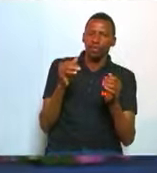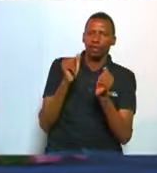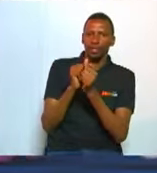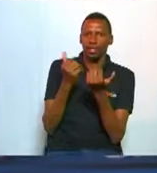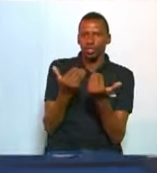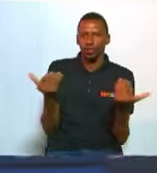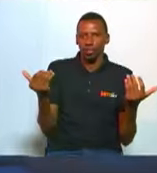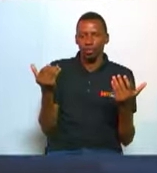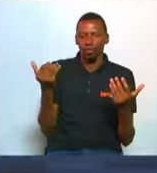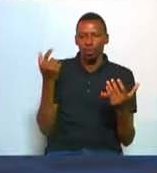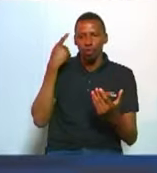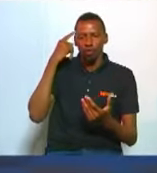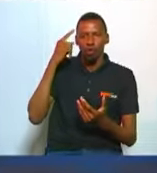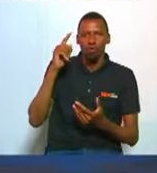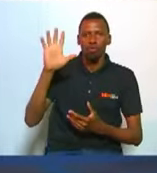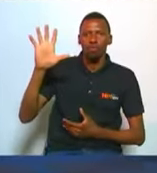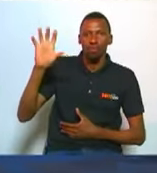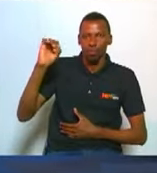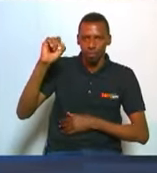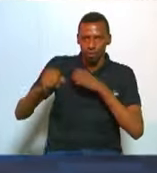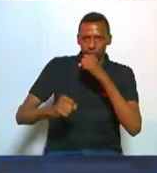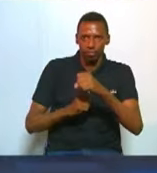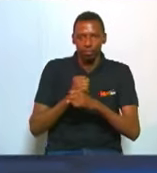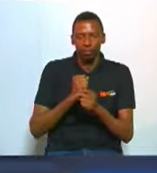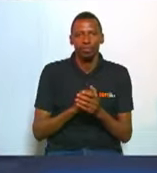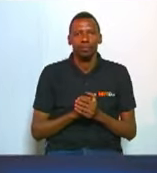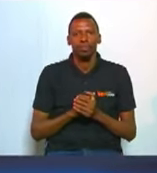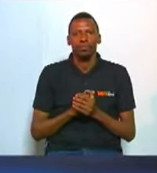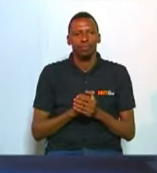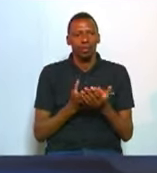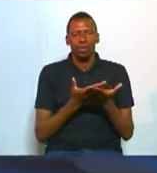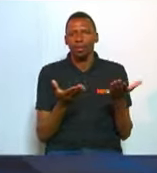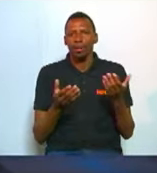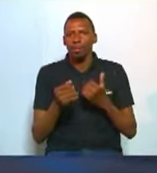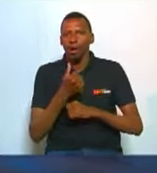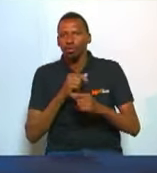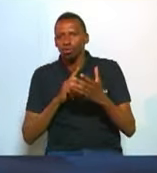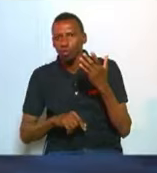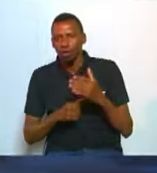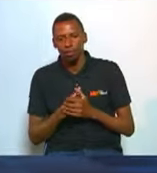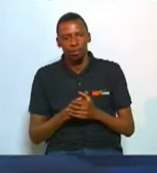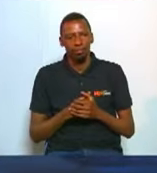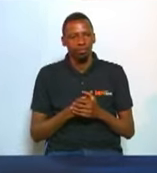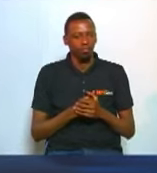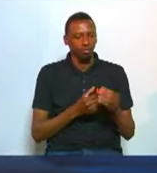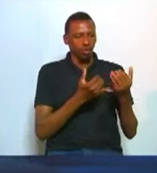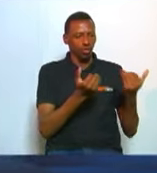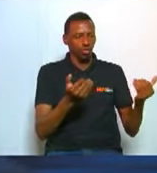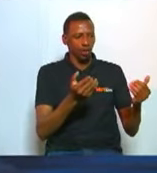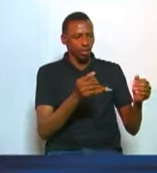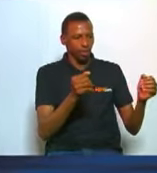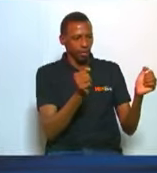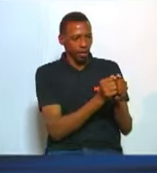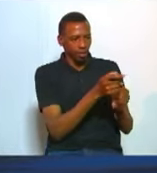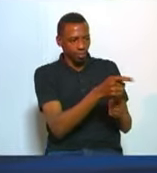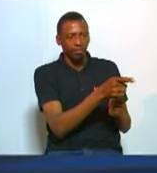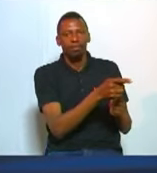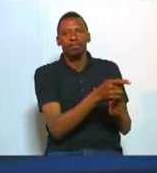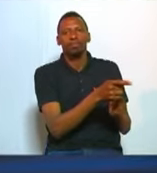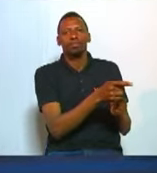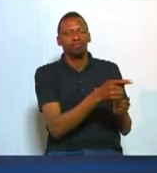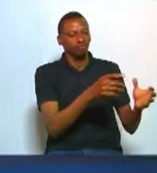10 children for 50 years. What they did, they just took these 10 children, they gave them,